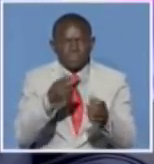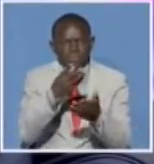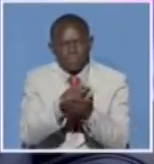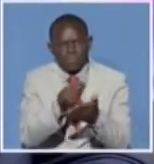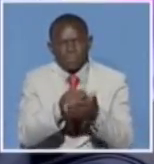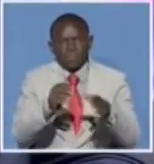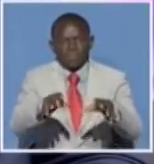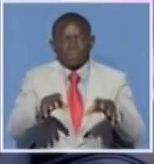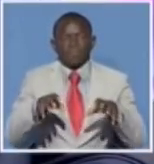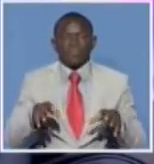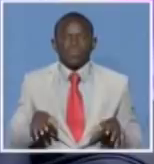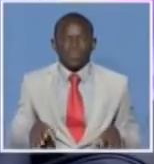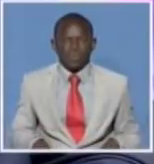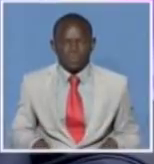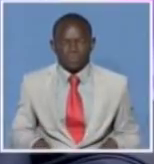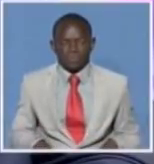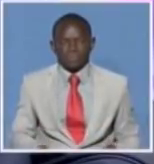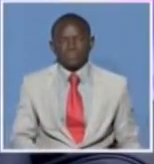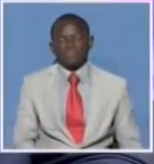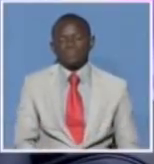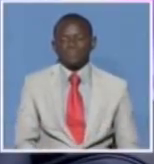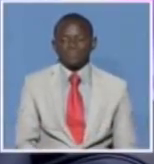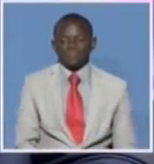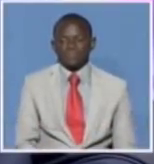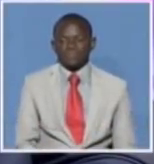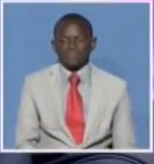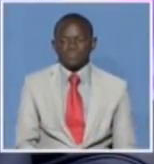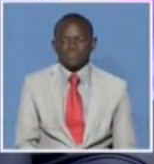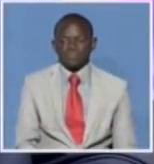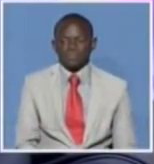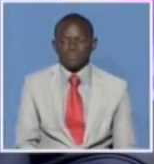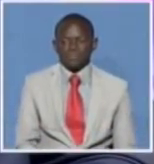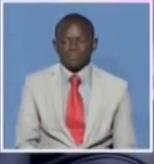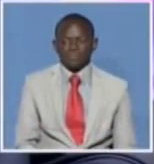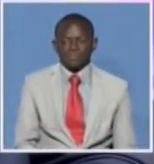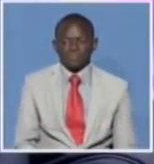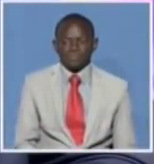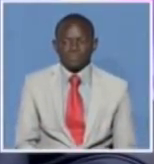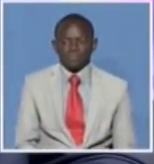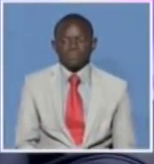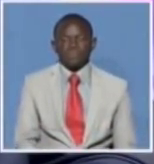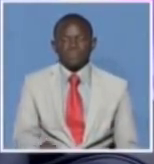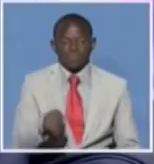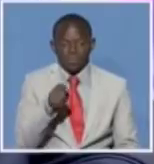the citizens have to understand that the forensic audit was demanded by government.